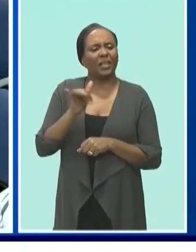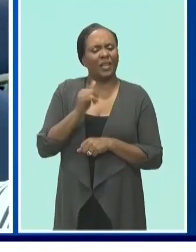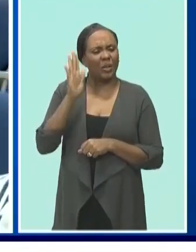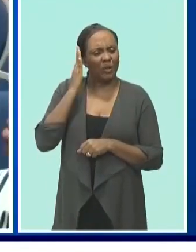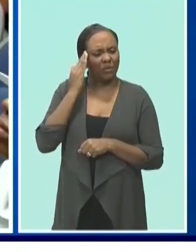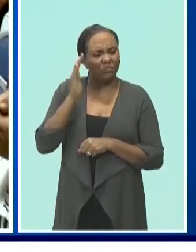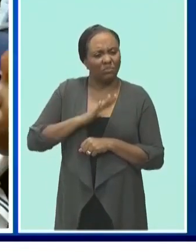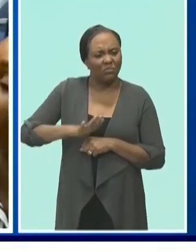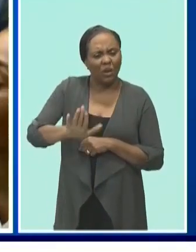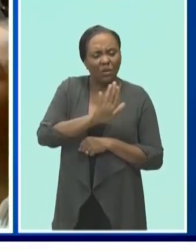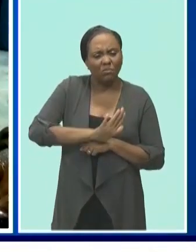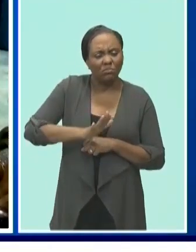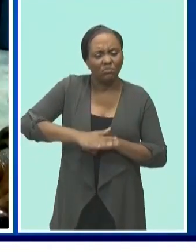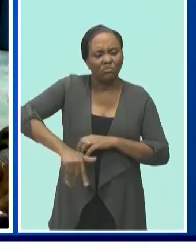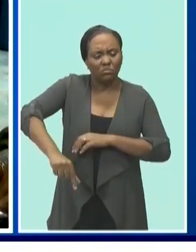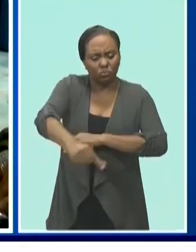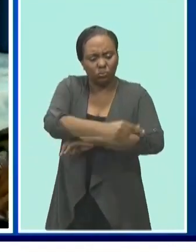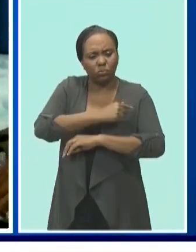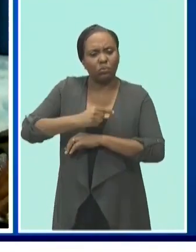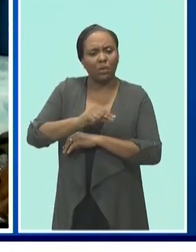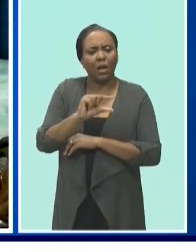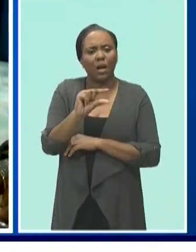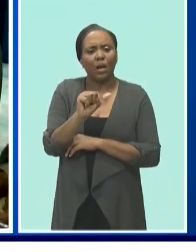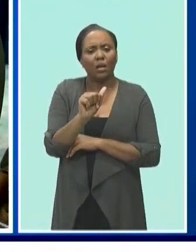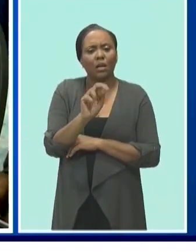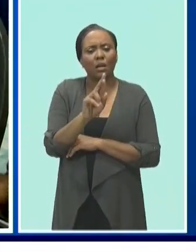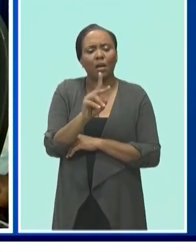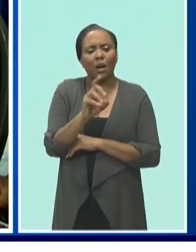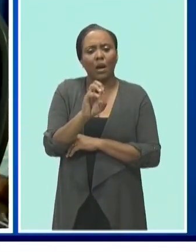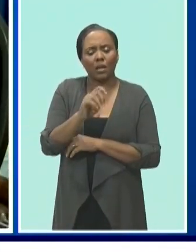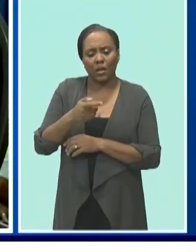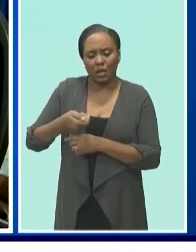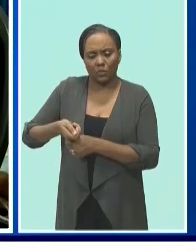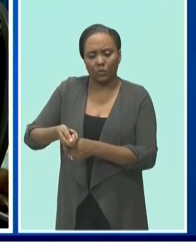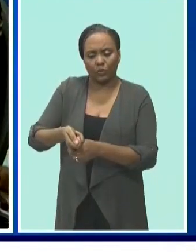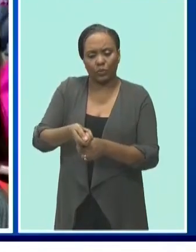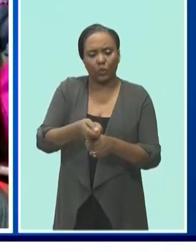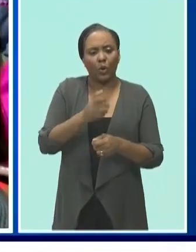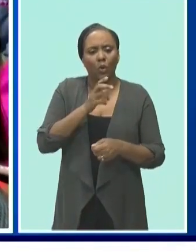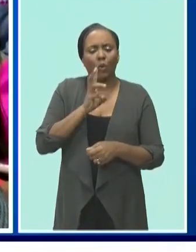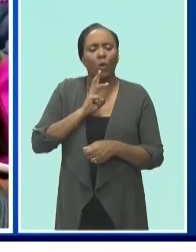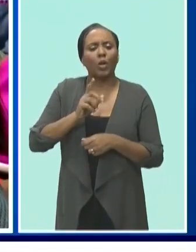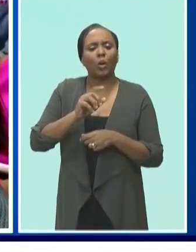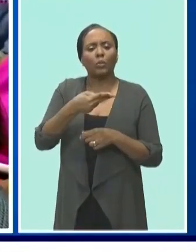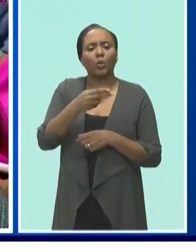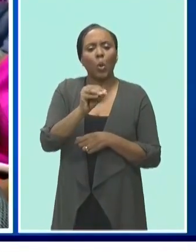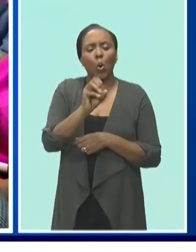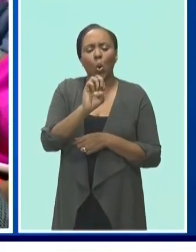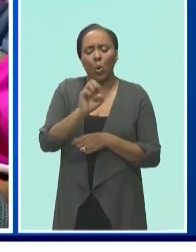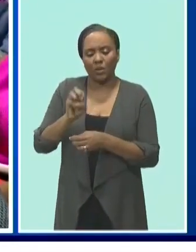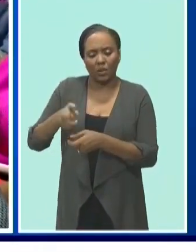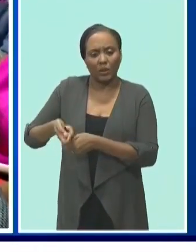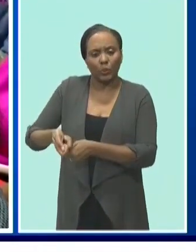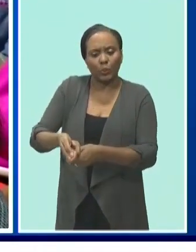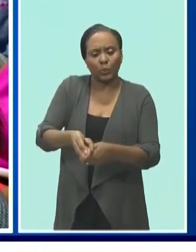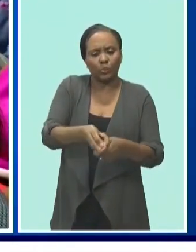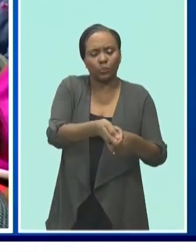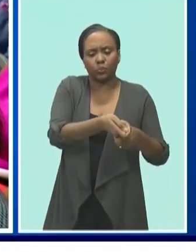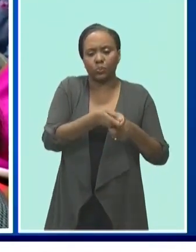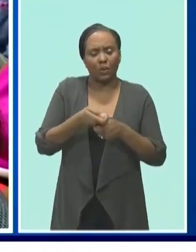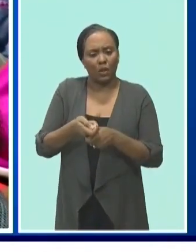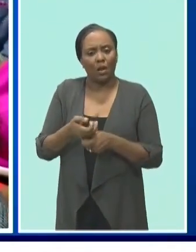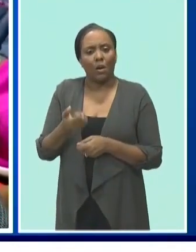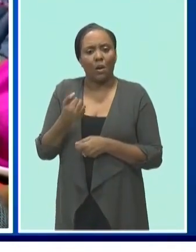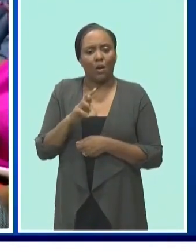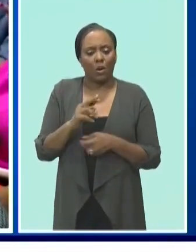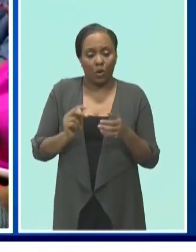grounds, and no filling of tanks, baths and swimming pools will also be a challenge. And they've requested a meeting with Water Resources Minister Wilfred